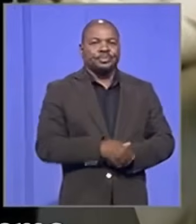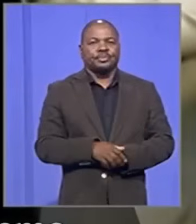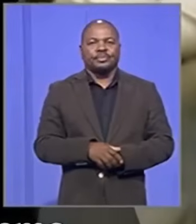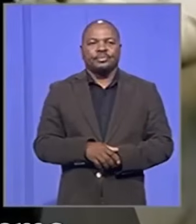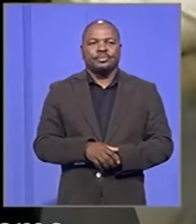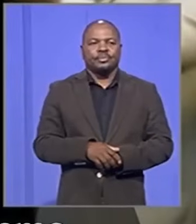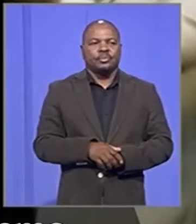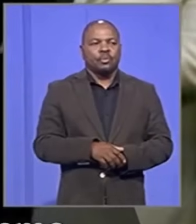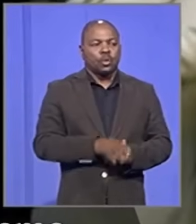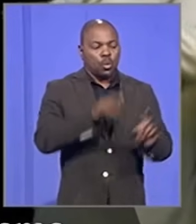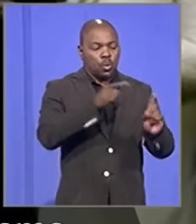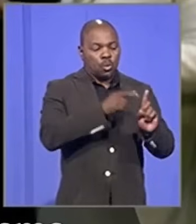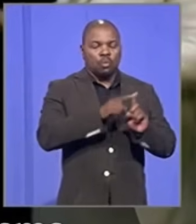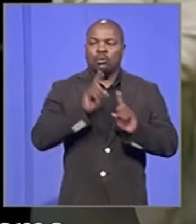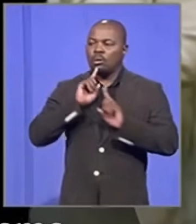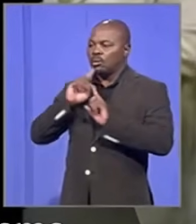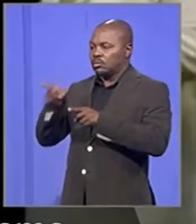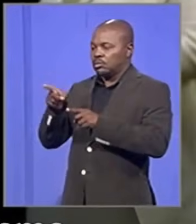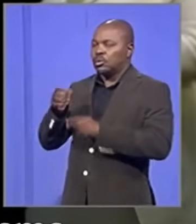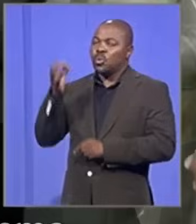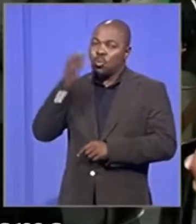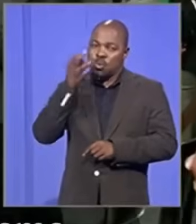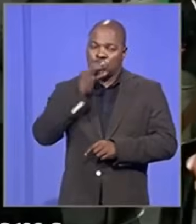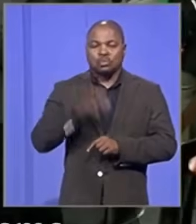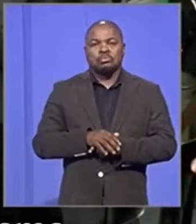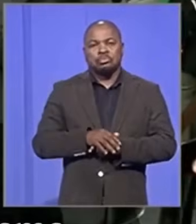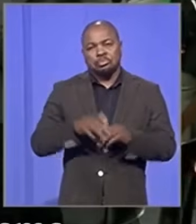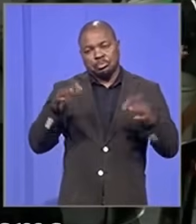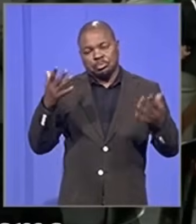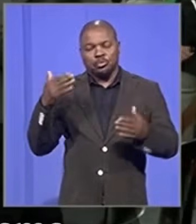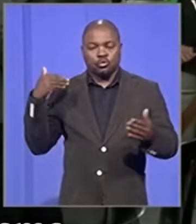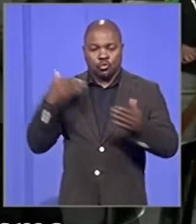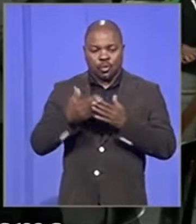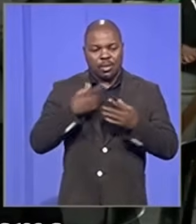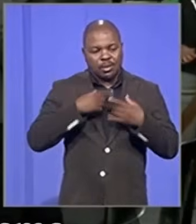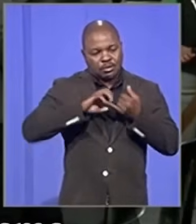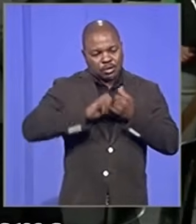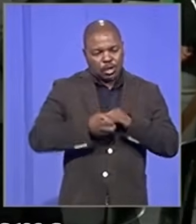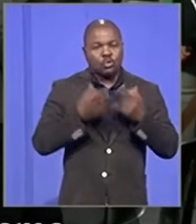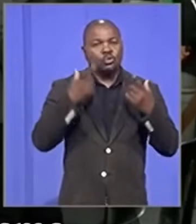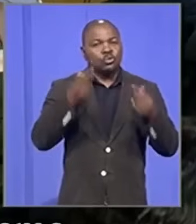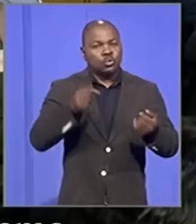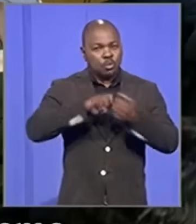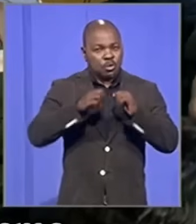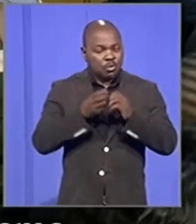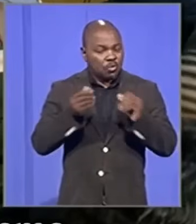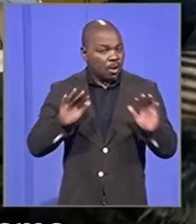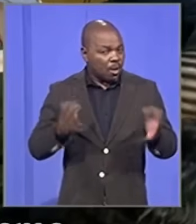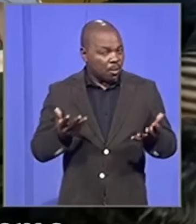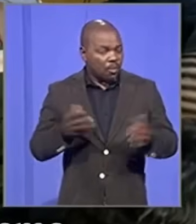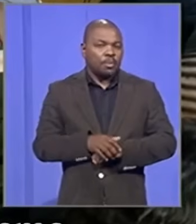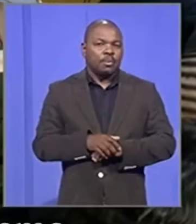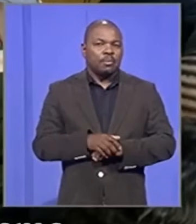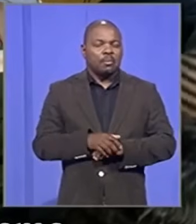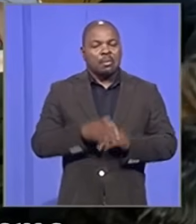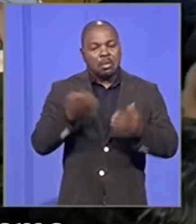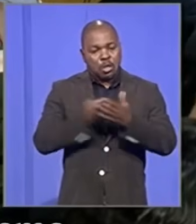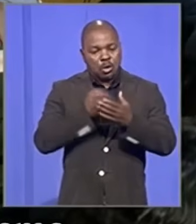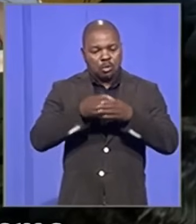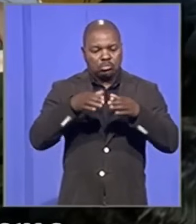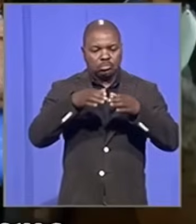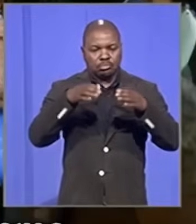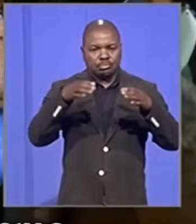Ge a ba araba, Mashatile o rile ye nngwe ya dikgato tše ba di tšeago go leka go rarolola mathata a naga ke go godiša